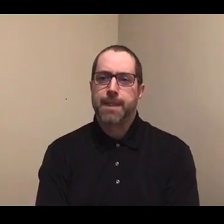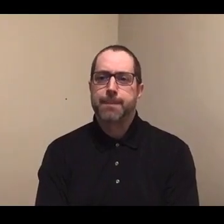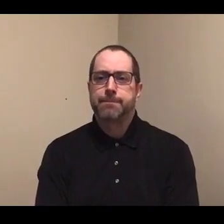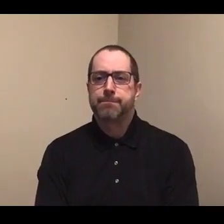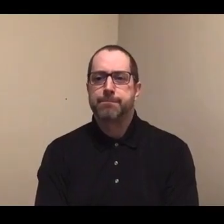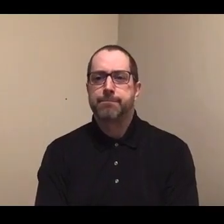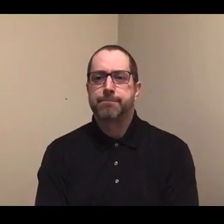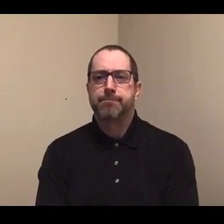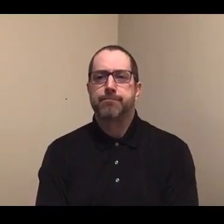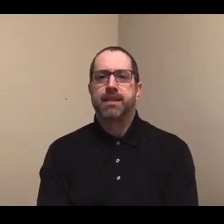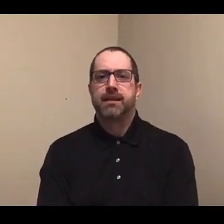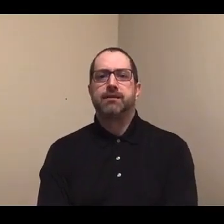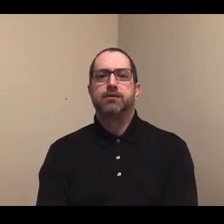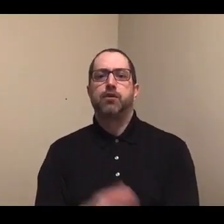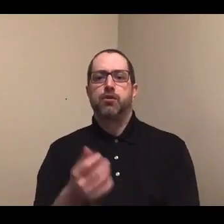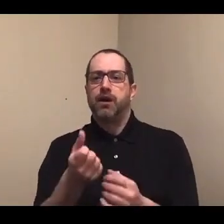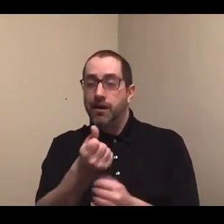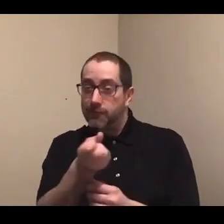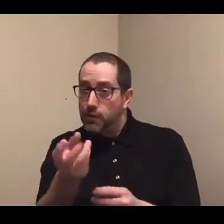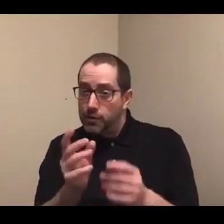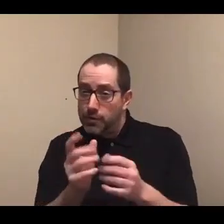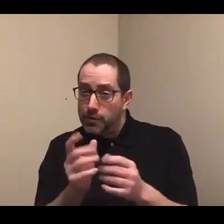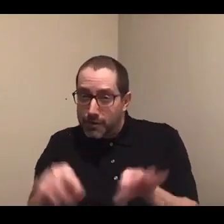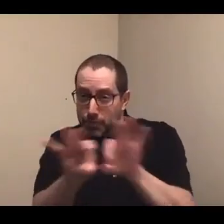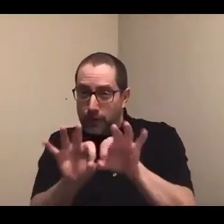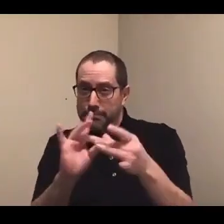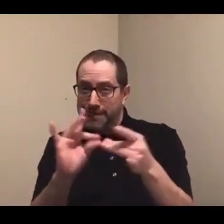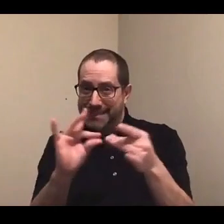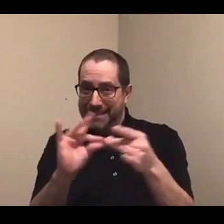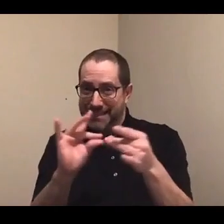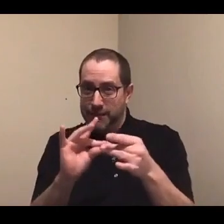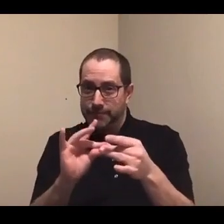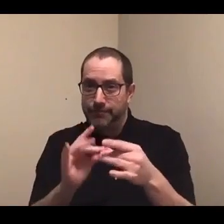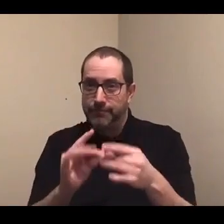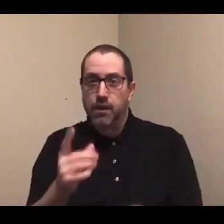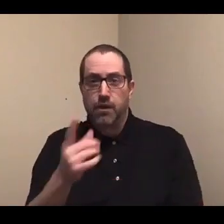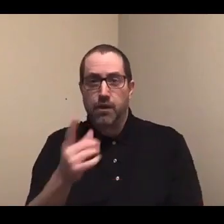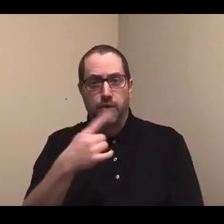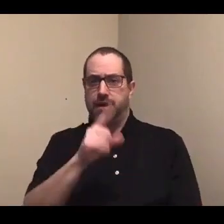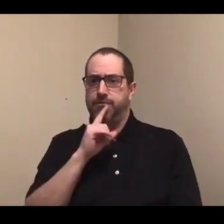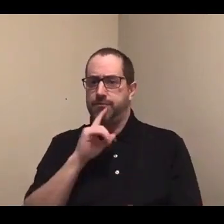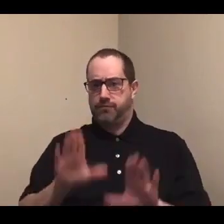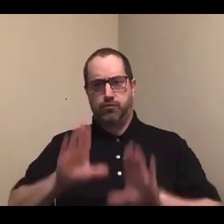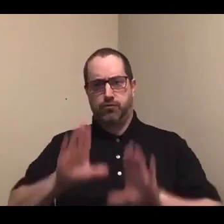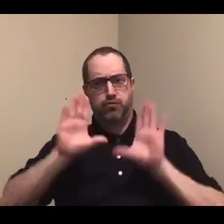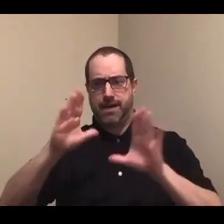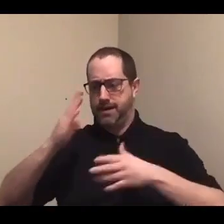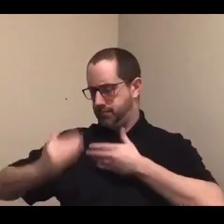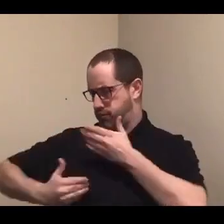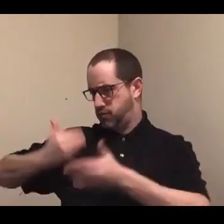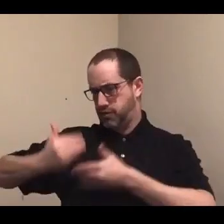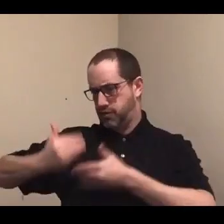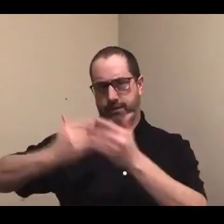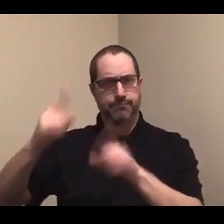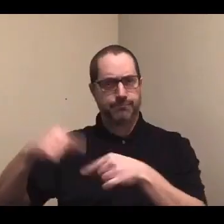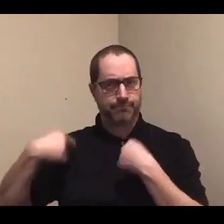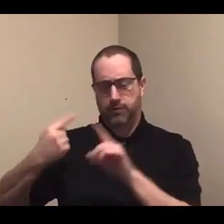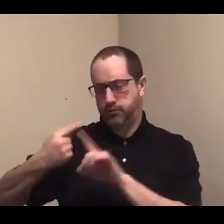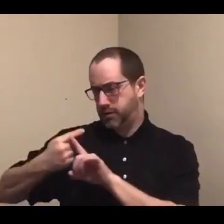Faster, Smarter, and Safe campaign. We have made great progress in the past few months in protecting our